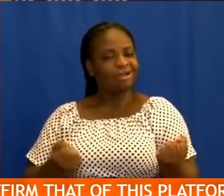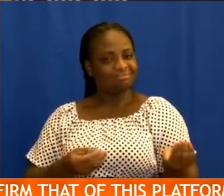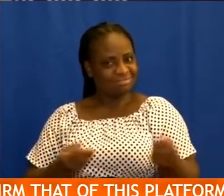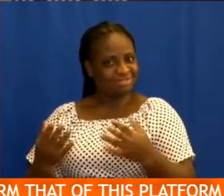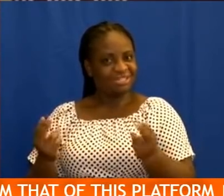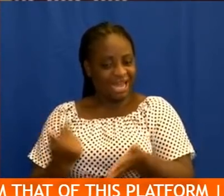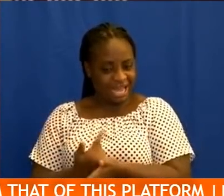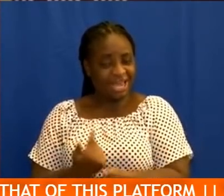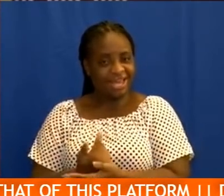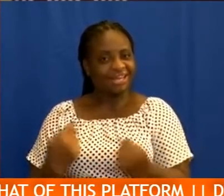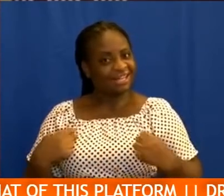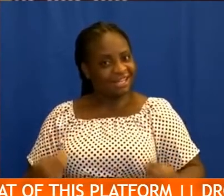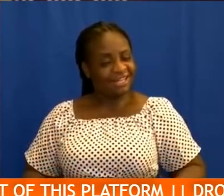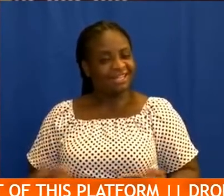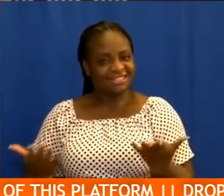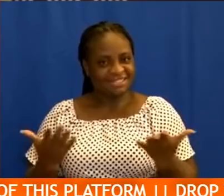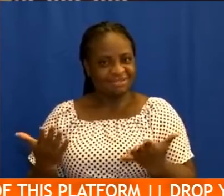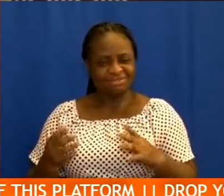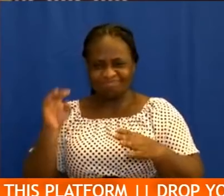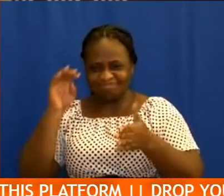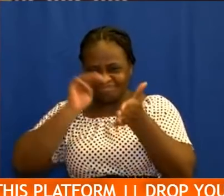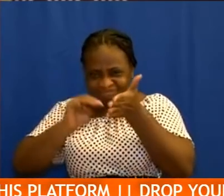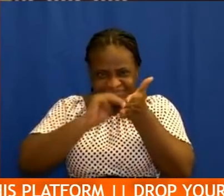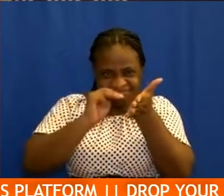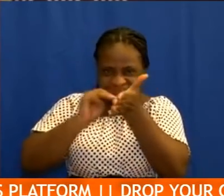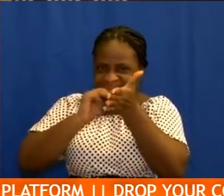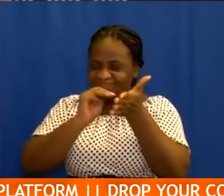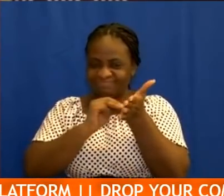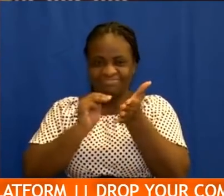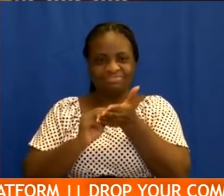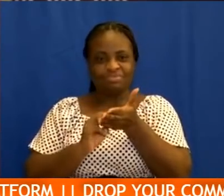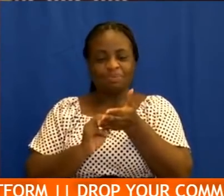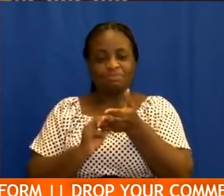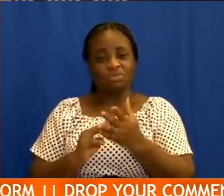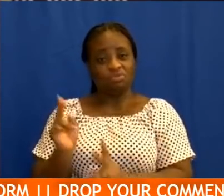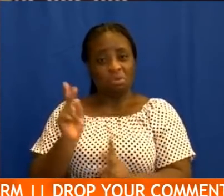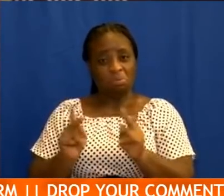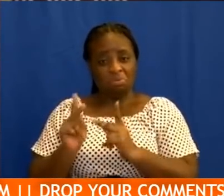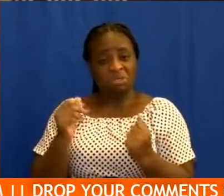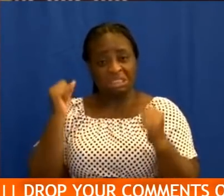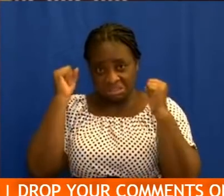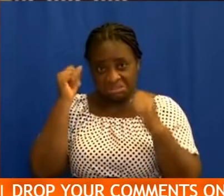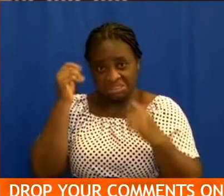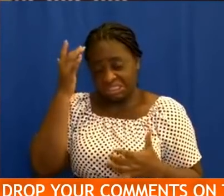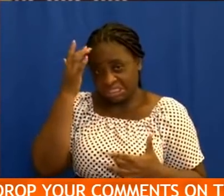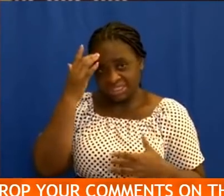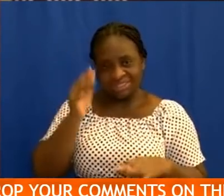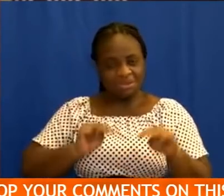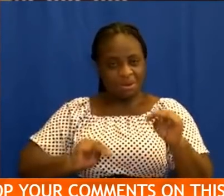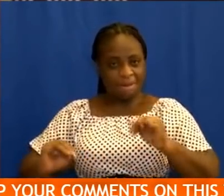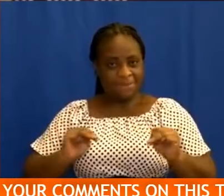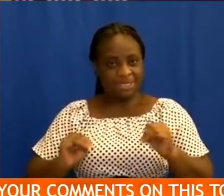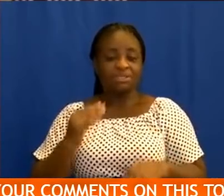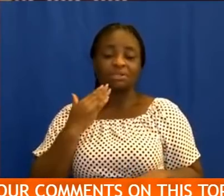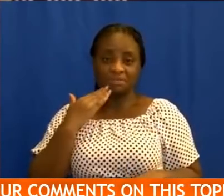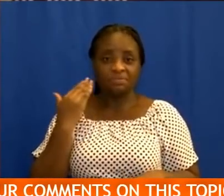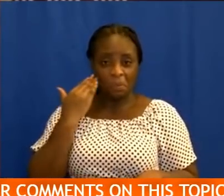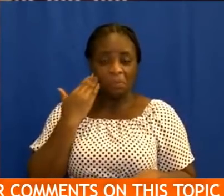Ghana Health Service for the supervision and monitoring of asymptomatic cases being managed from